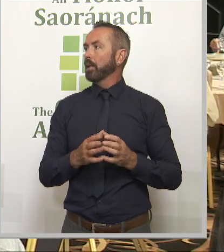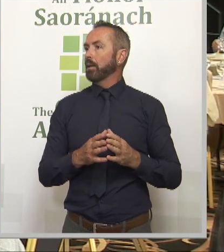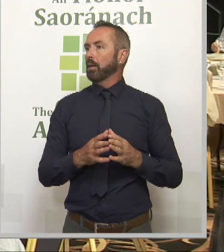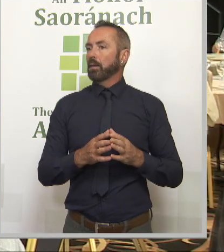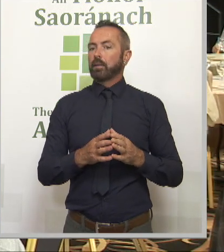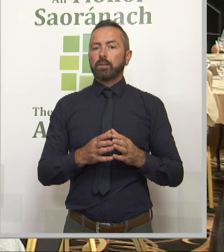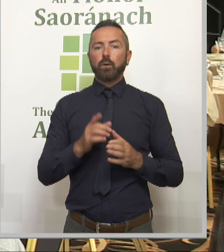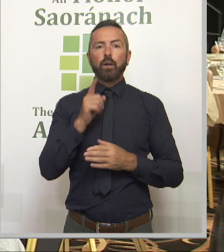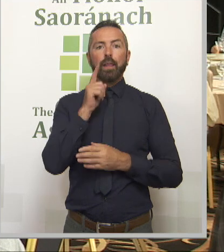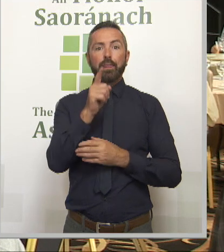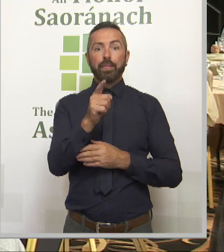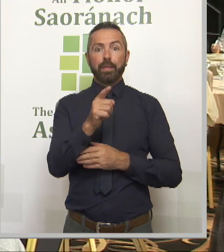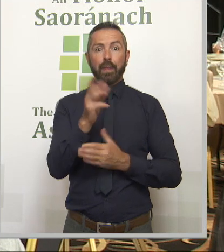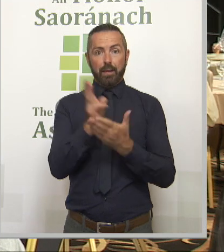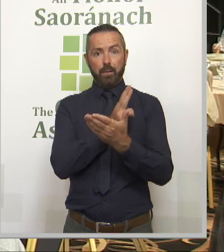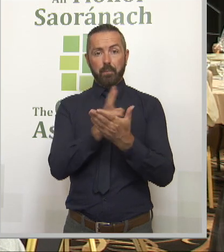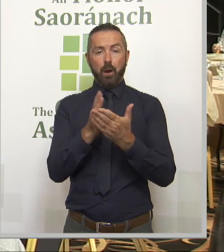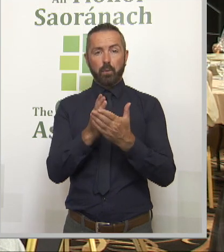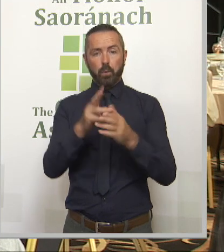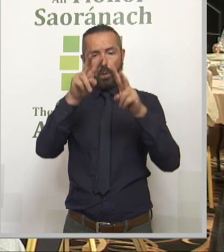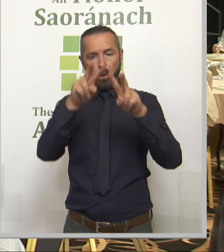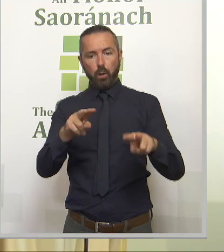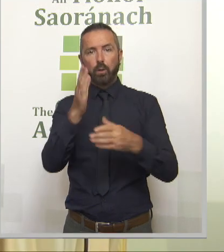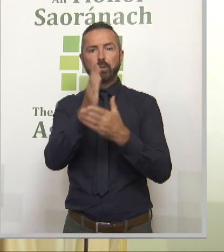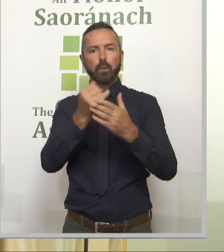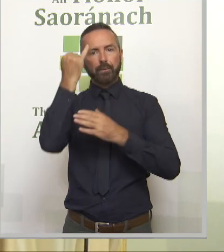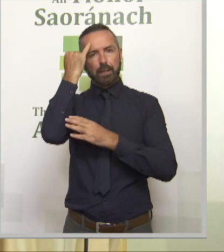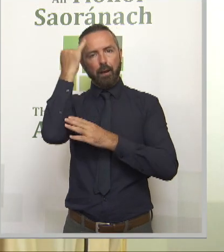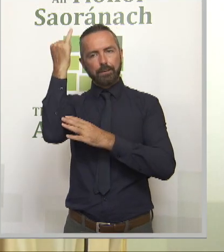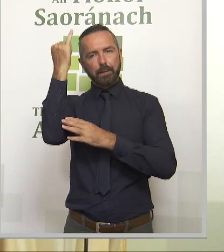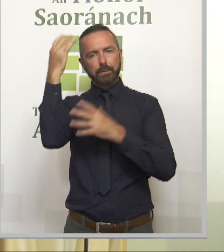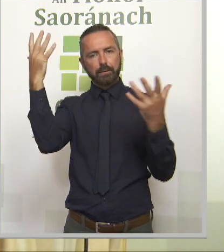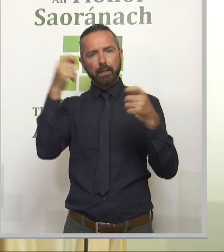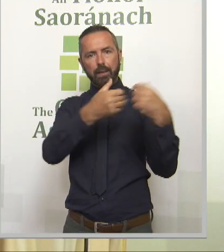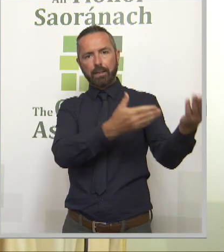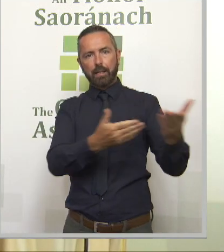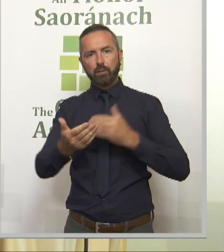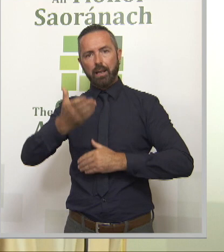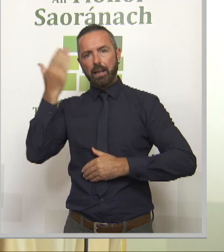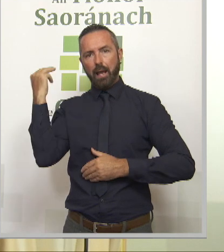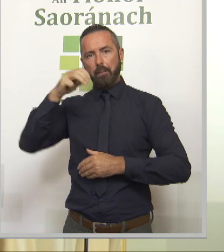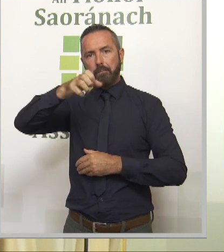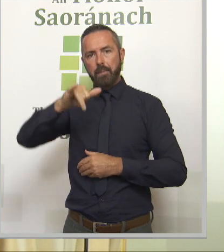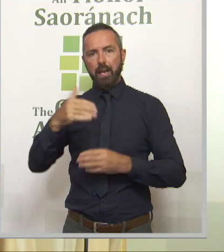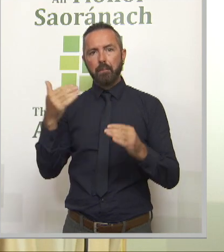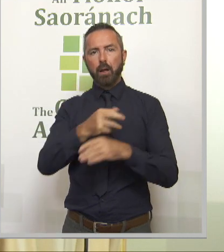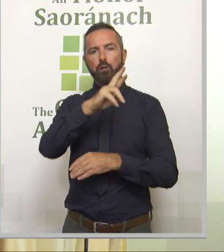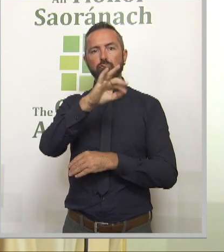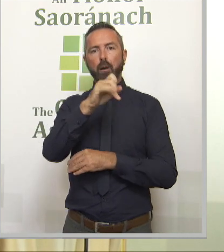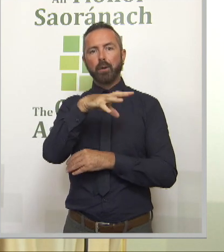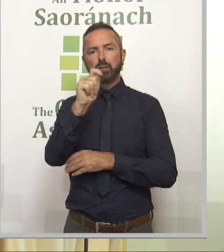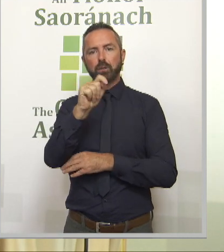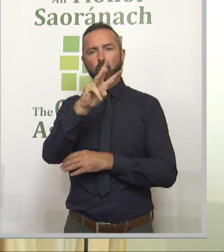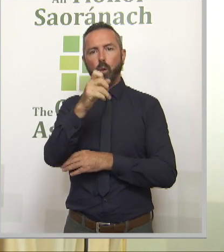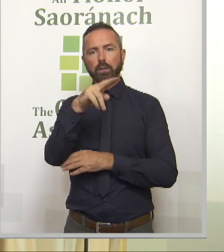So this session, we're going to look at some of the concepts that were introduced in May by Robert Watson and other